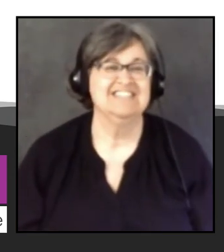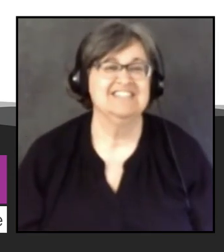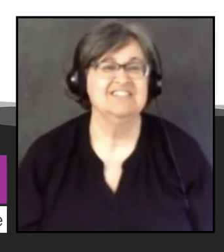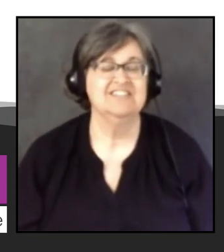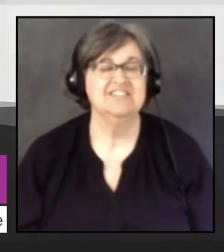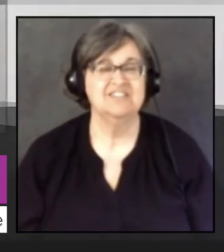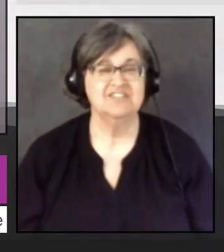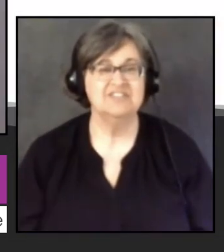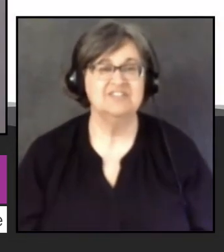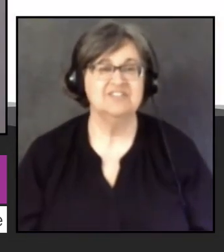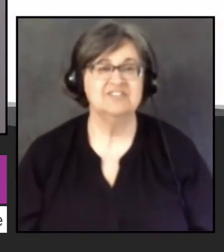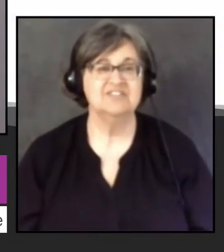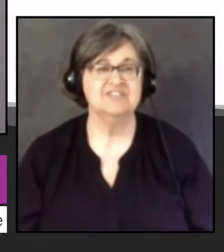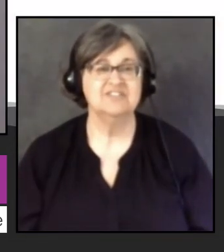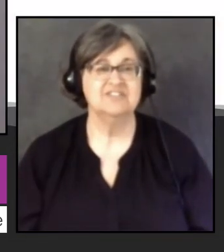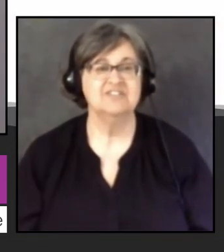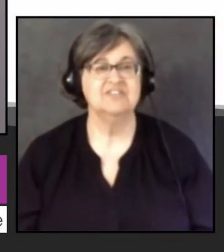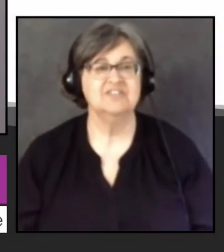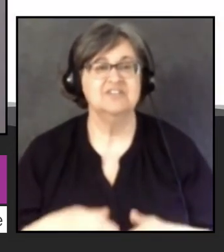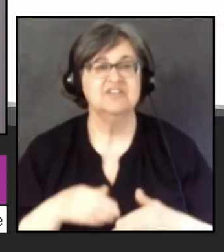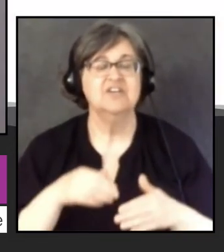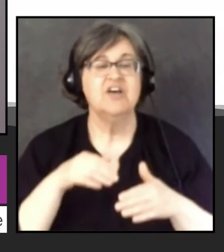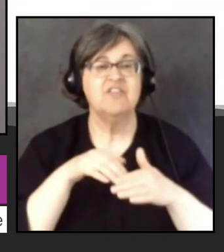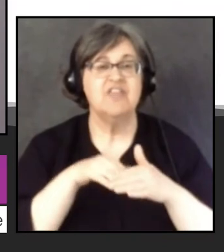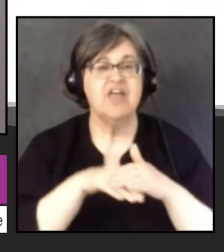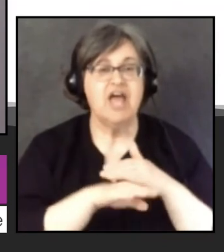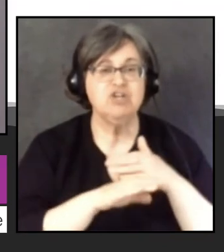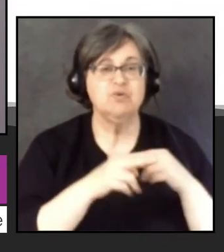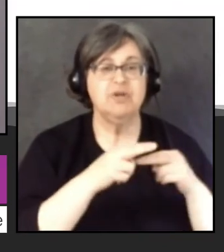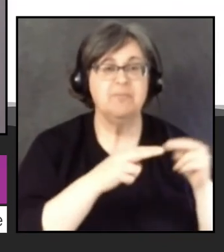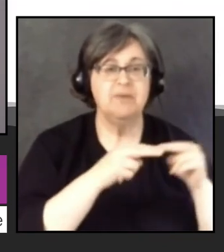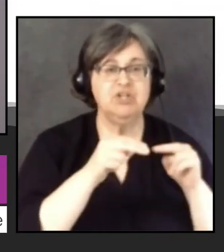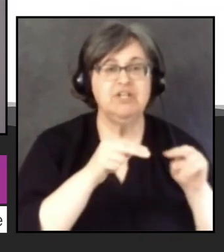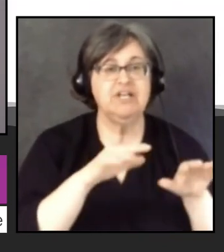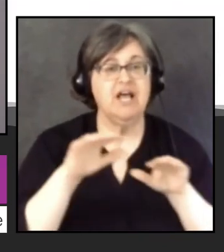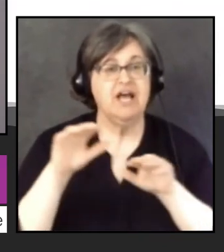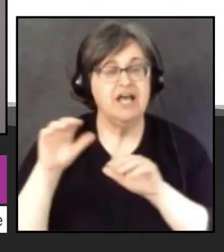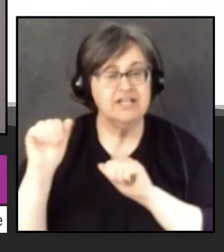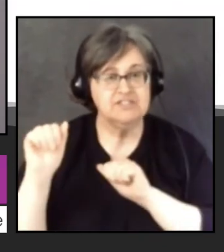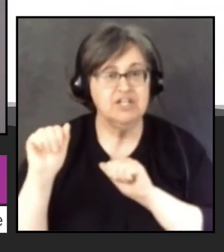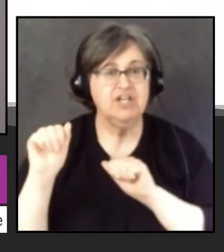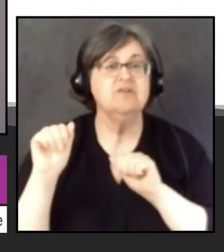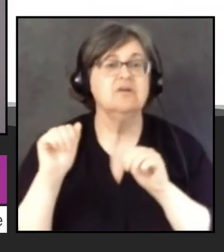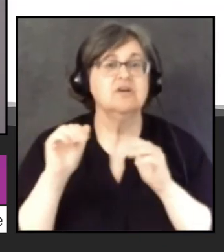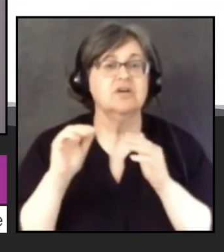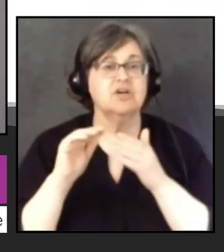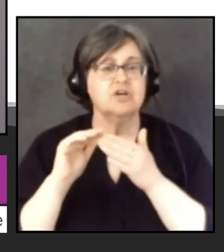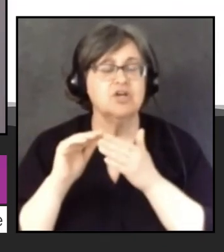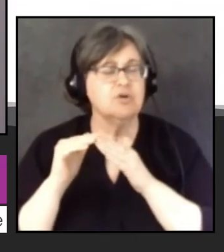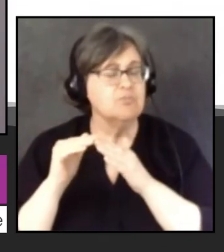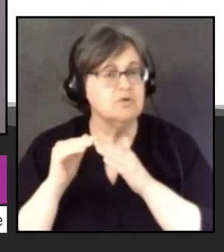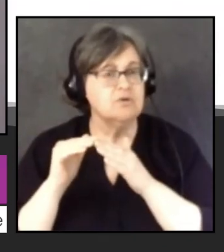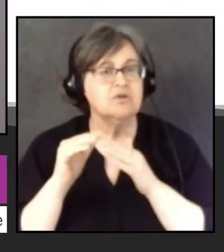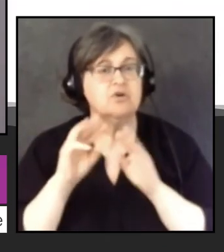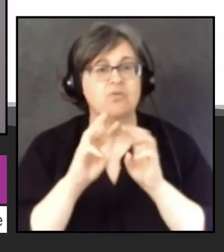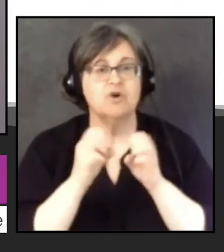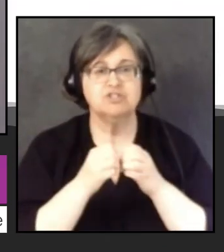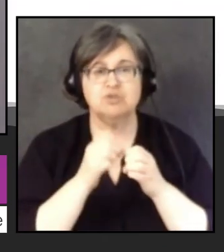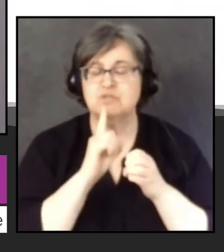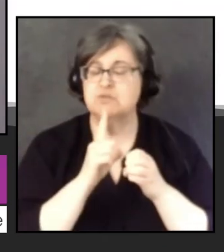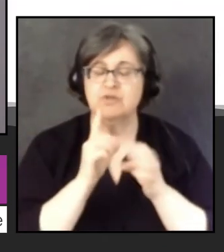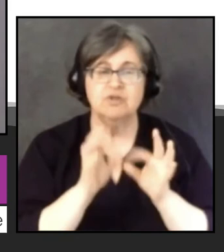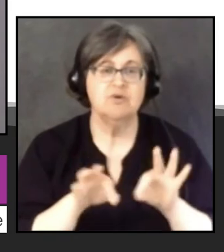The entering building and exiting communities workshop was a key takeaway that I had for our project. It really inspired us to create